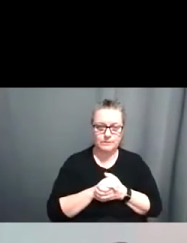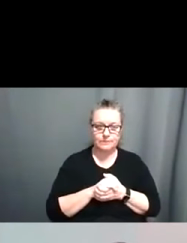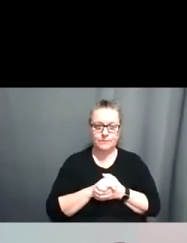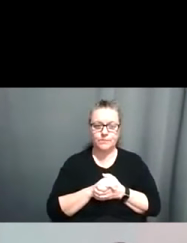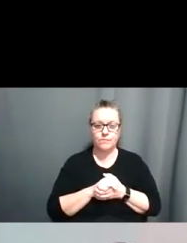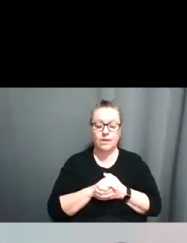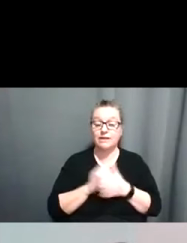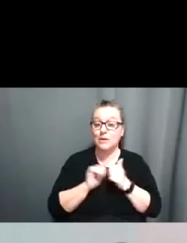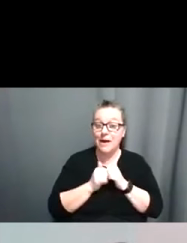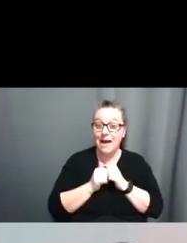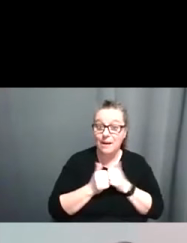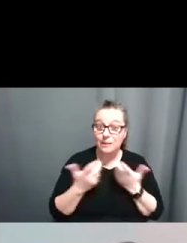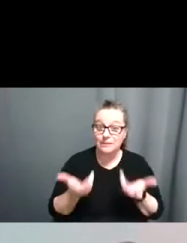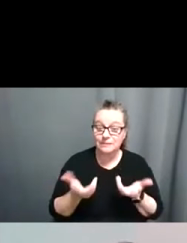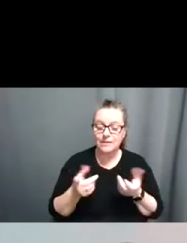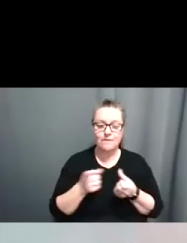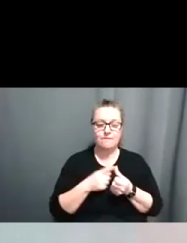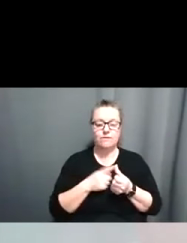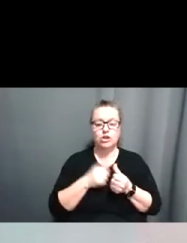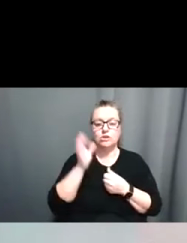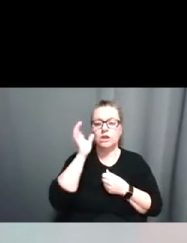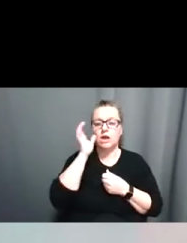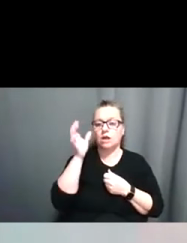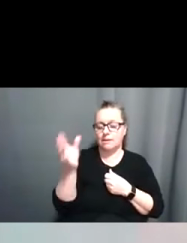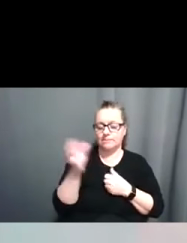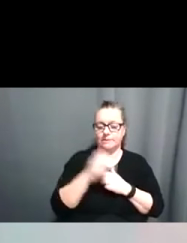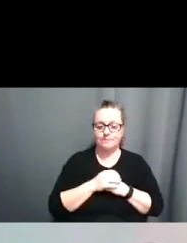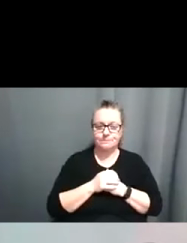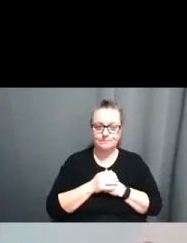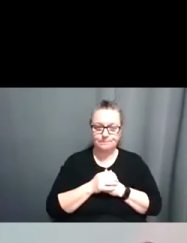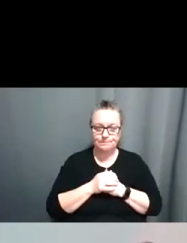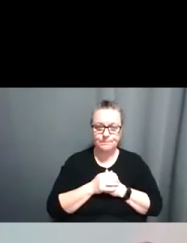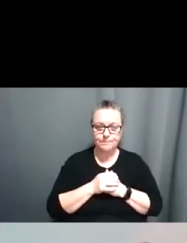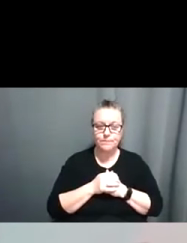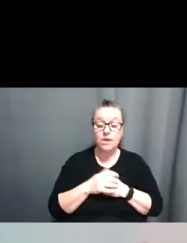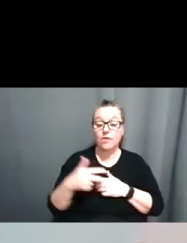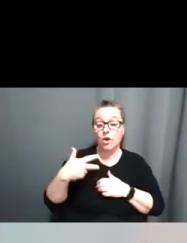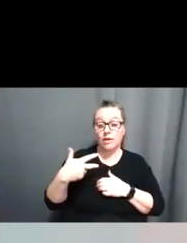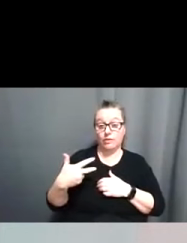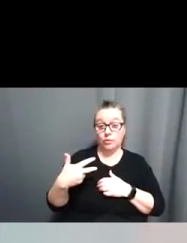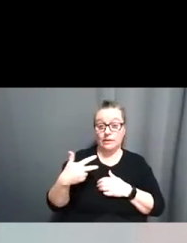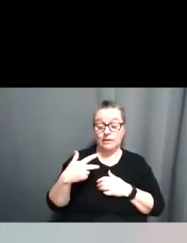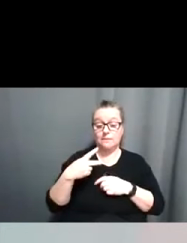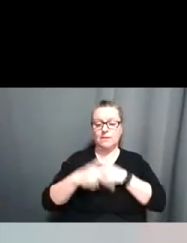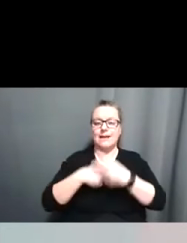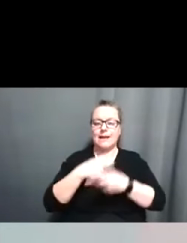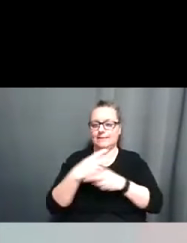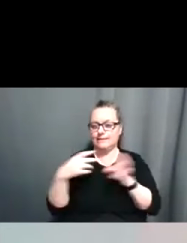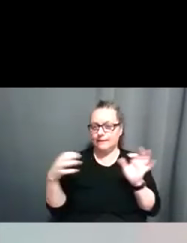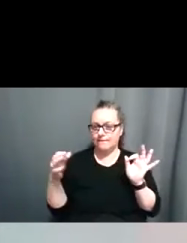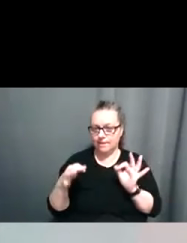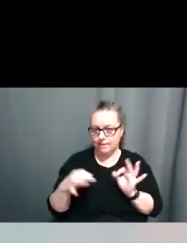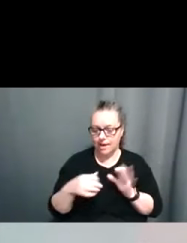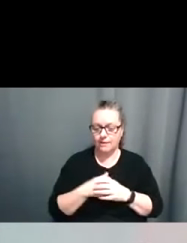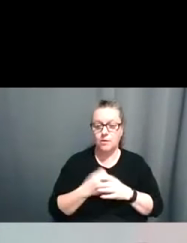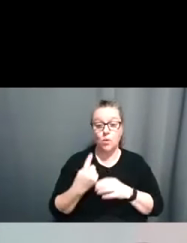So how do you do it? Well, the first concept we want to introduce today is that there are three kinds of feedback. One of the